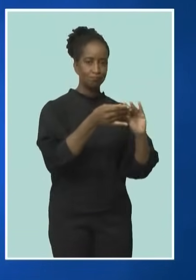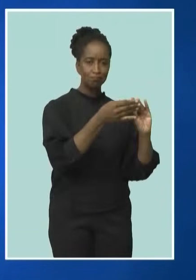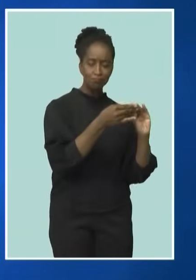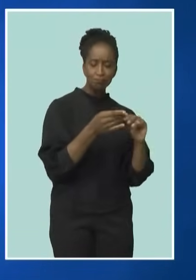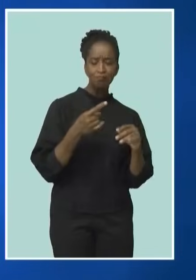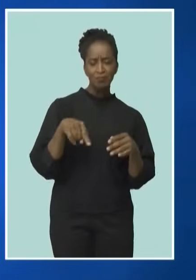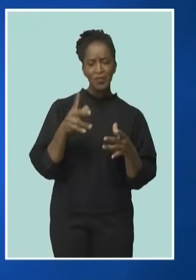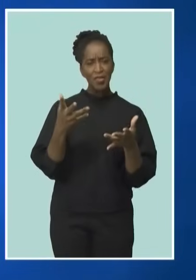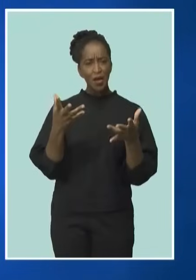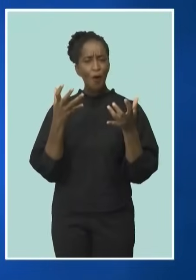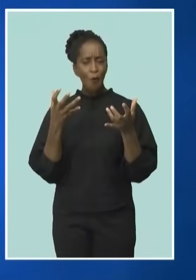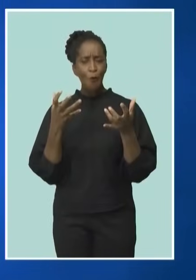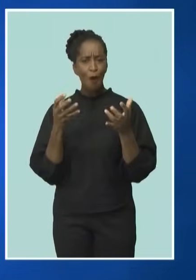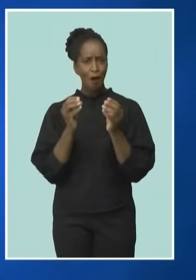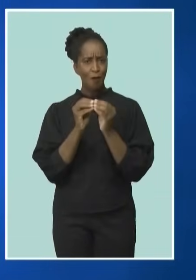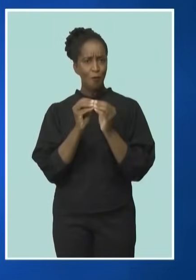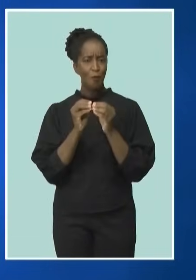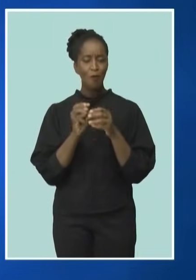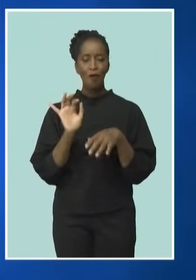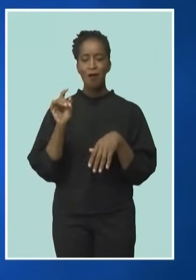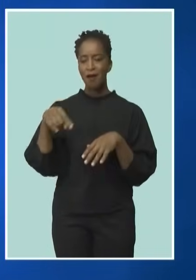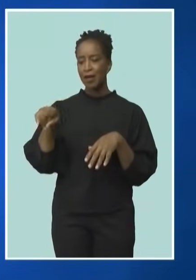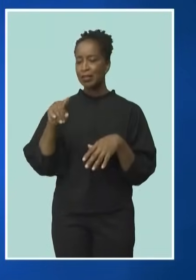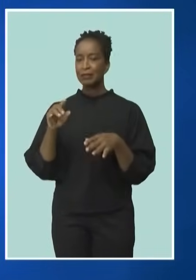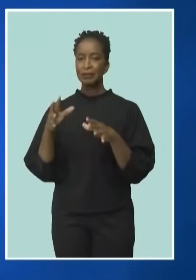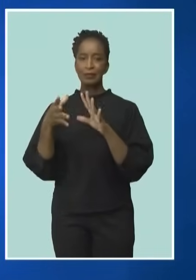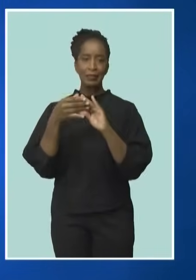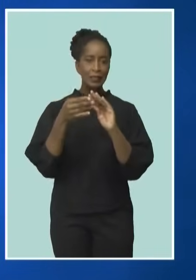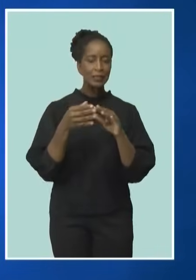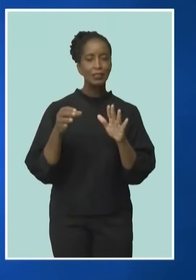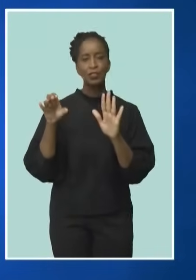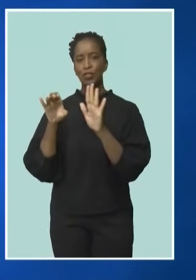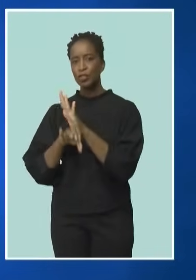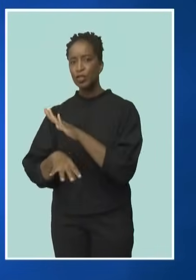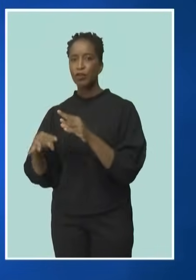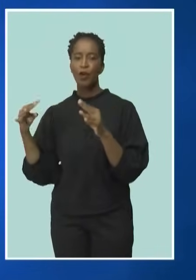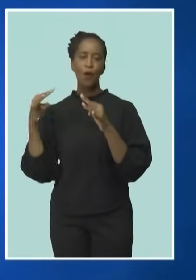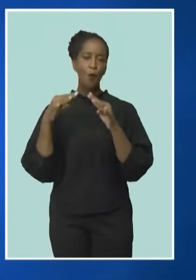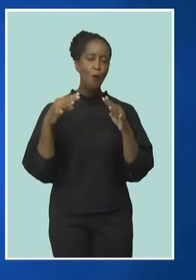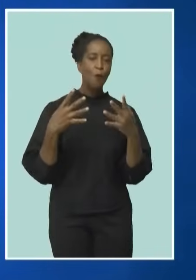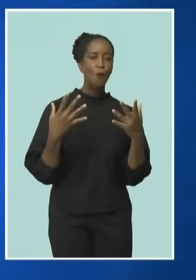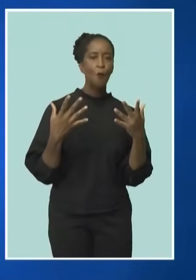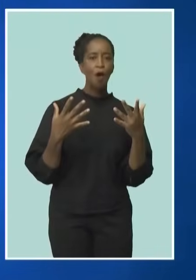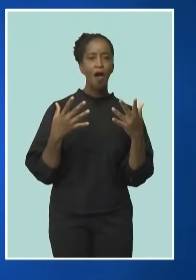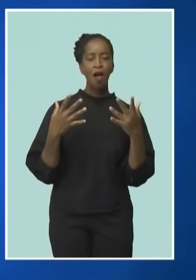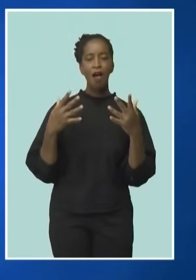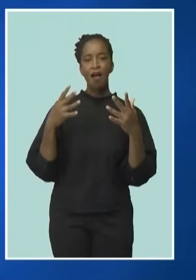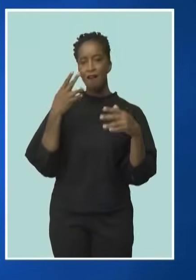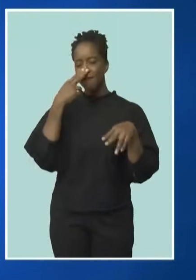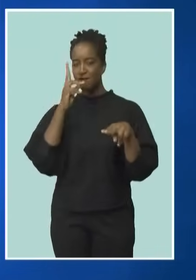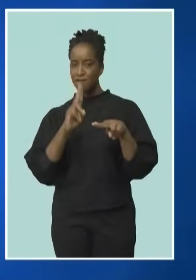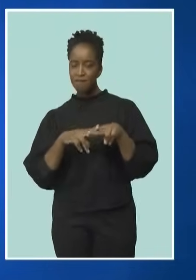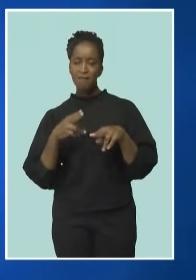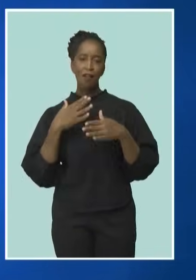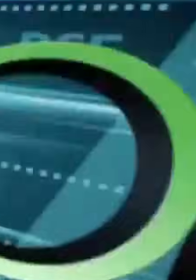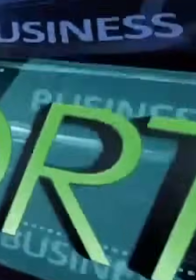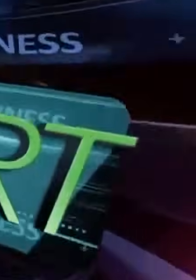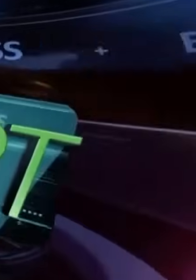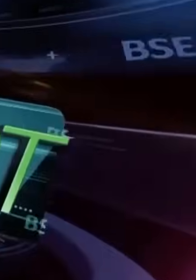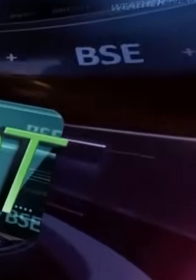positive things. The battles were on crime, war, setting, poetry, as well as mental